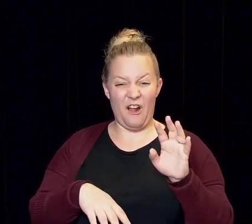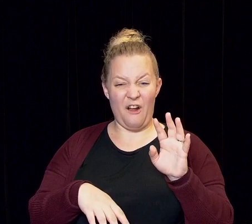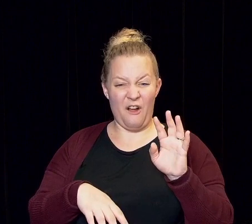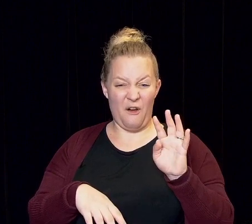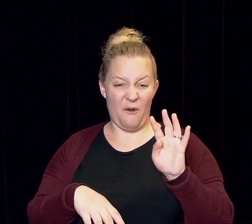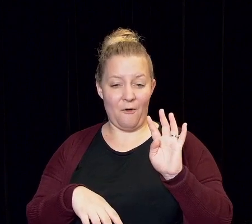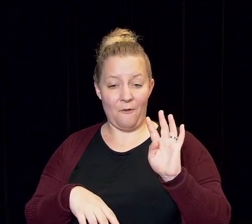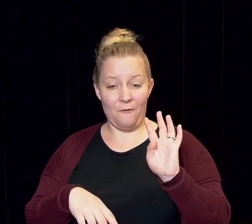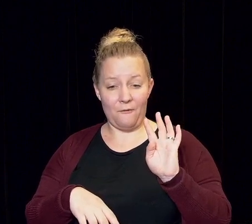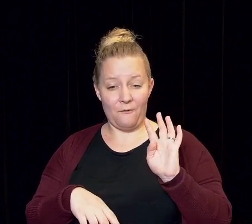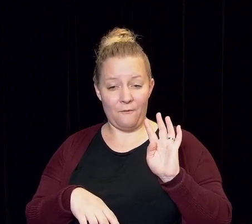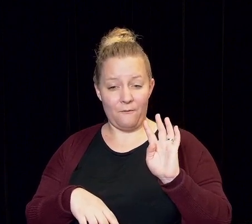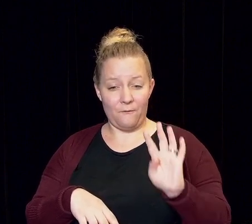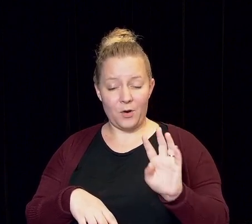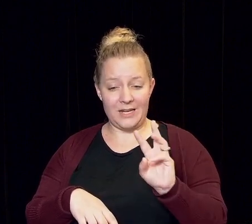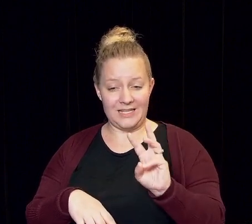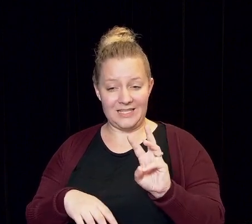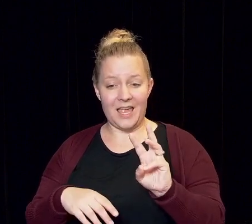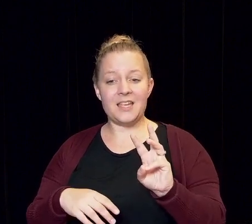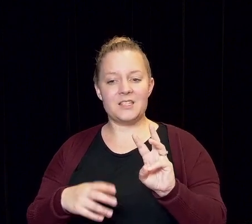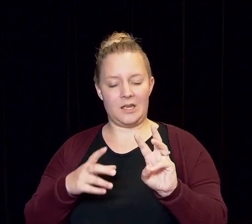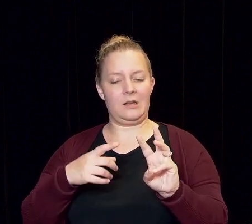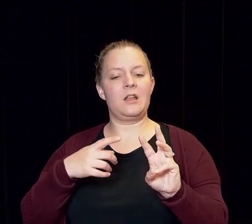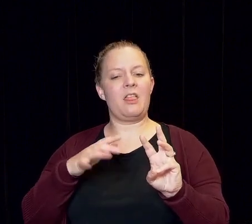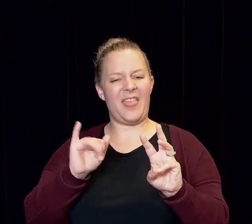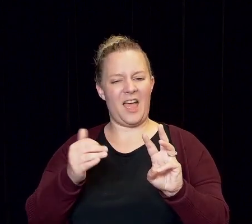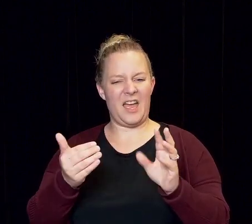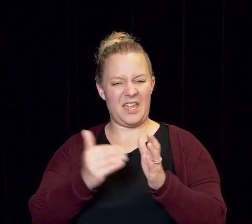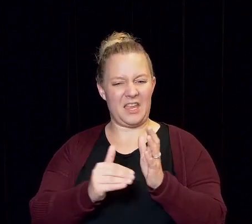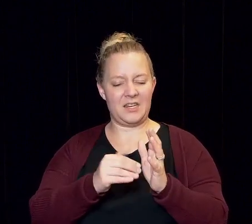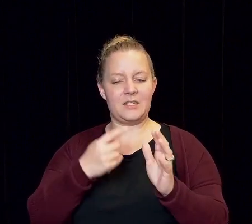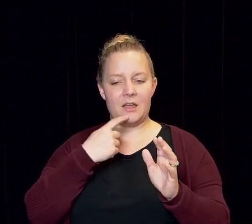me to round up. So she had about a